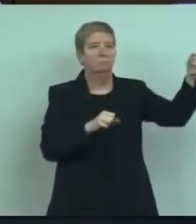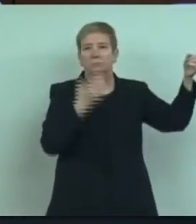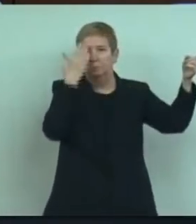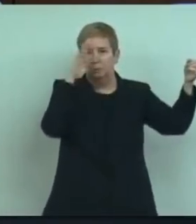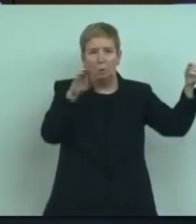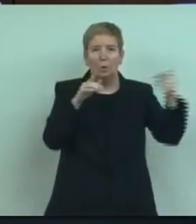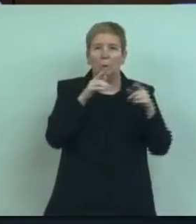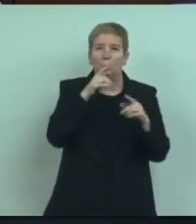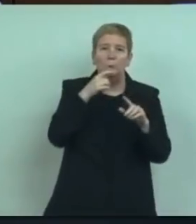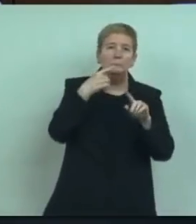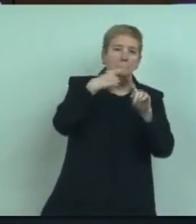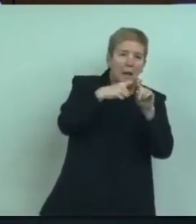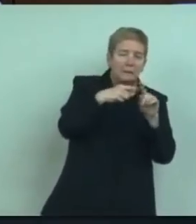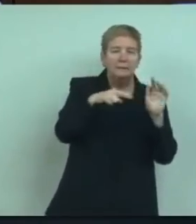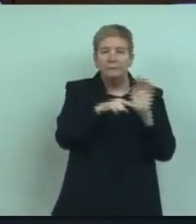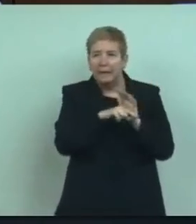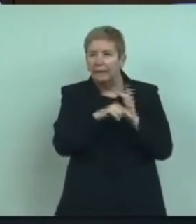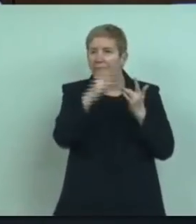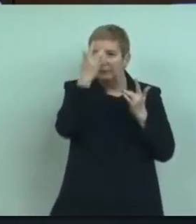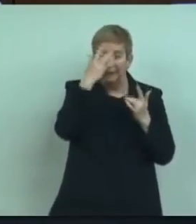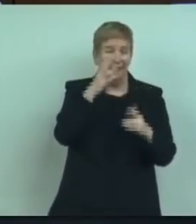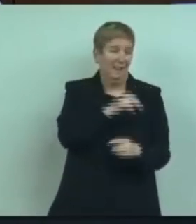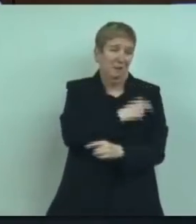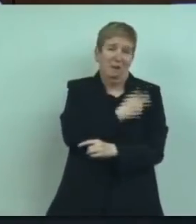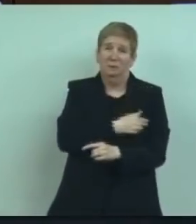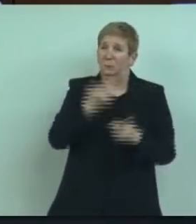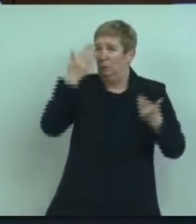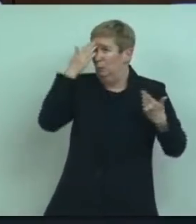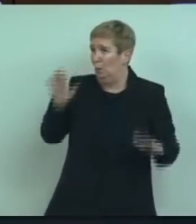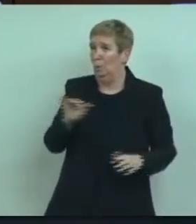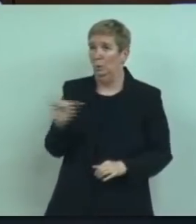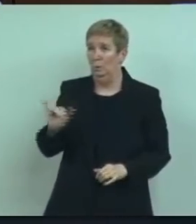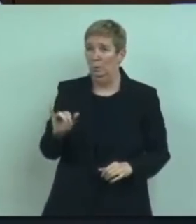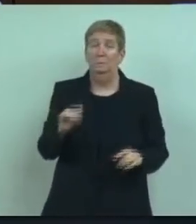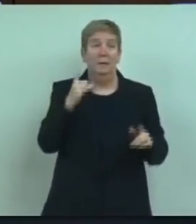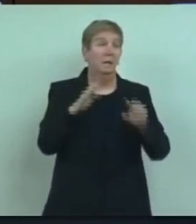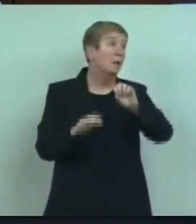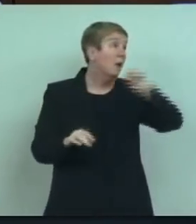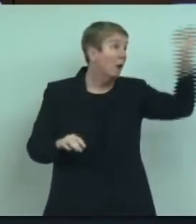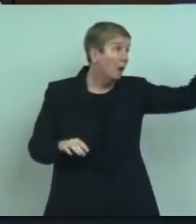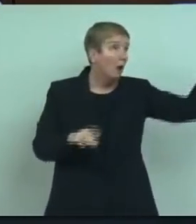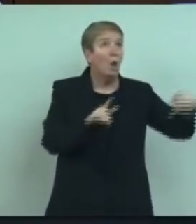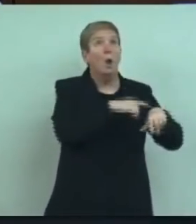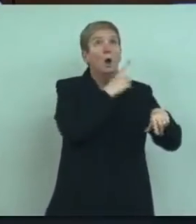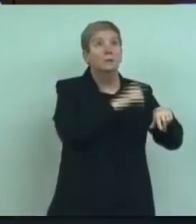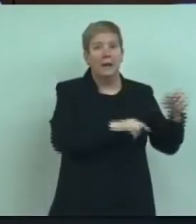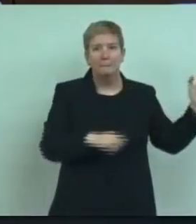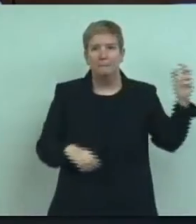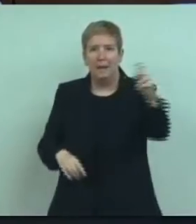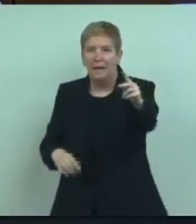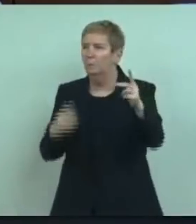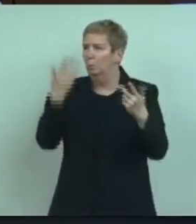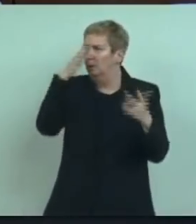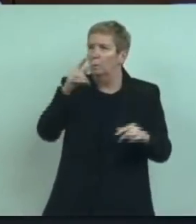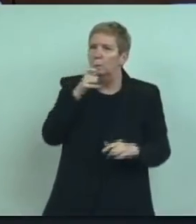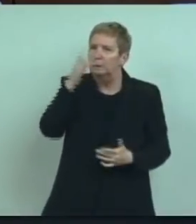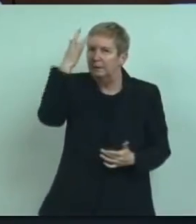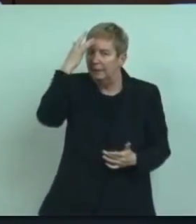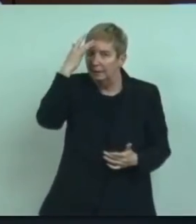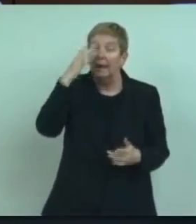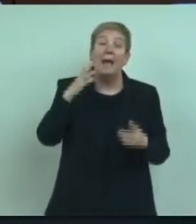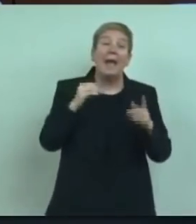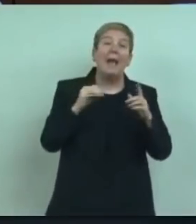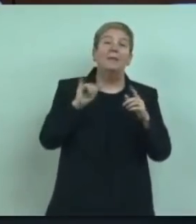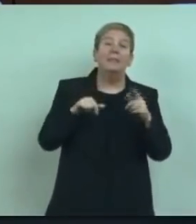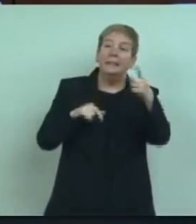idea who's negative, and hospitals don't know, so there's a lag. And secondly, these reporting